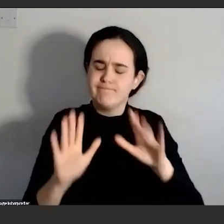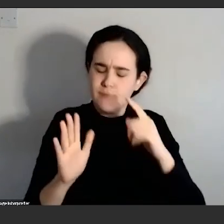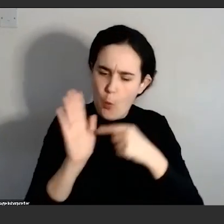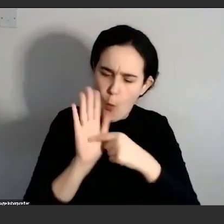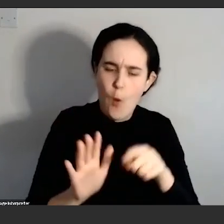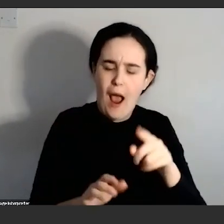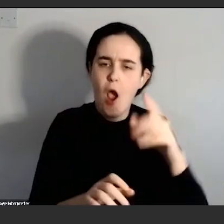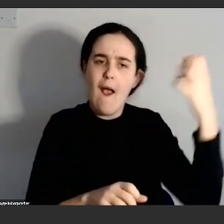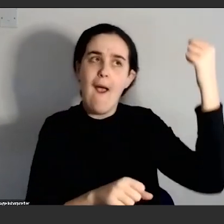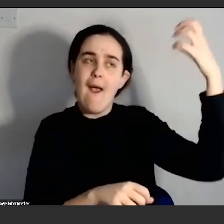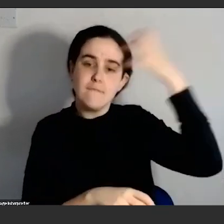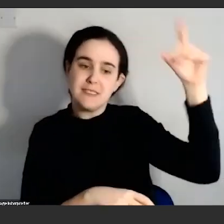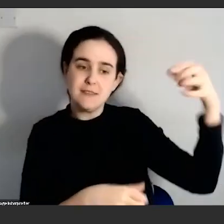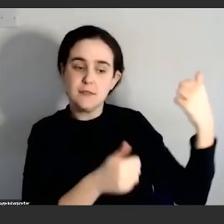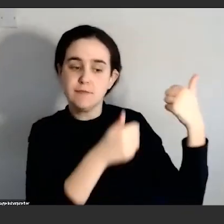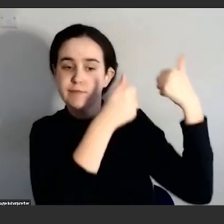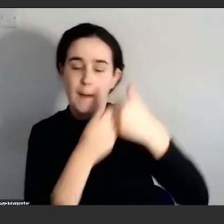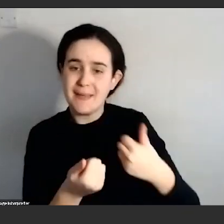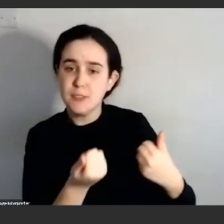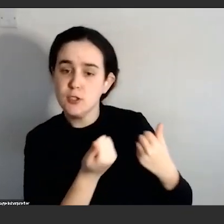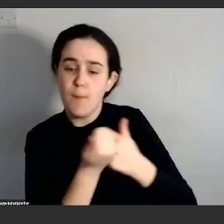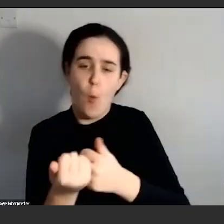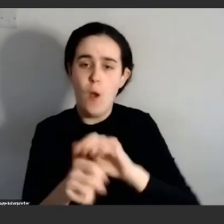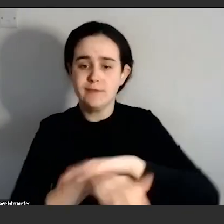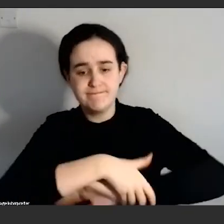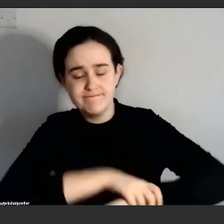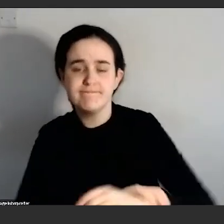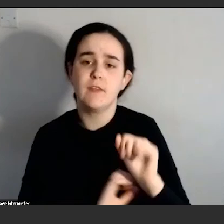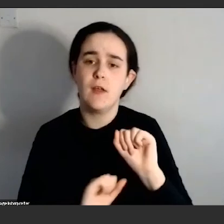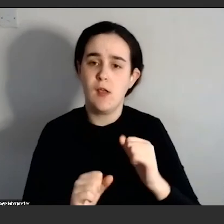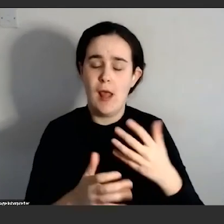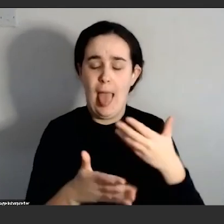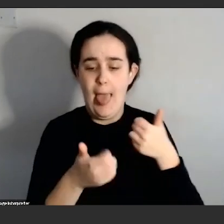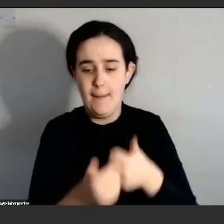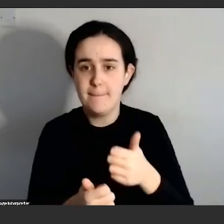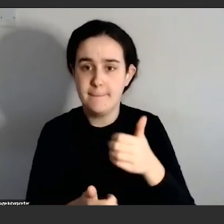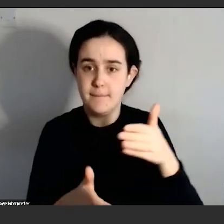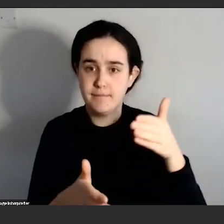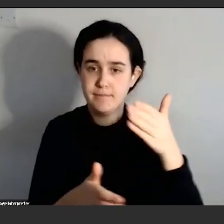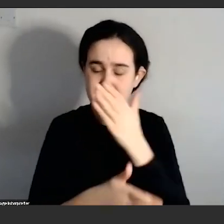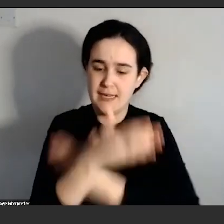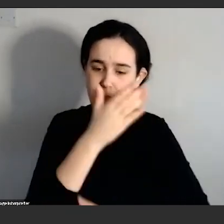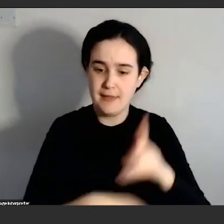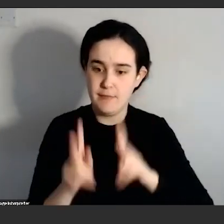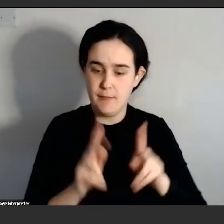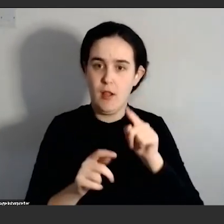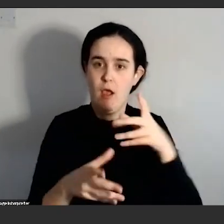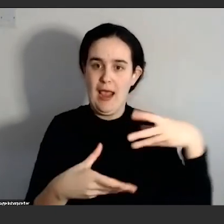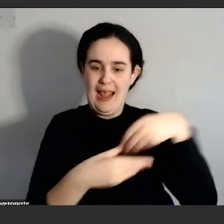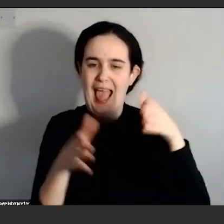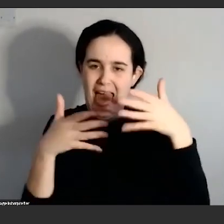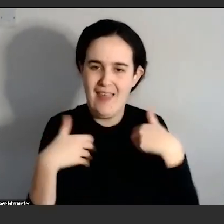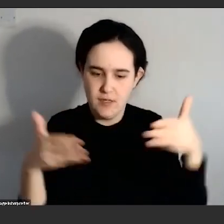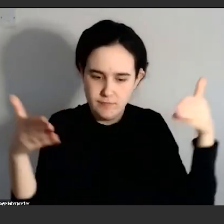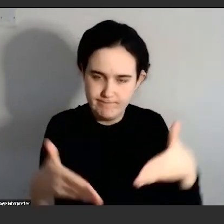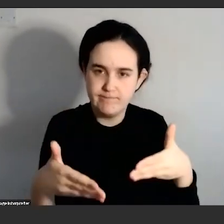achieve universal health coverage, it is becoming increasingly clear that we cannot achieve UHC without